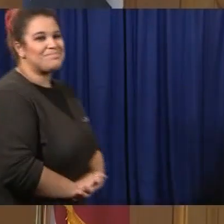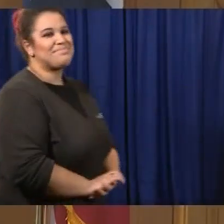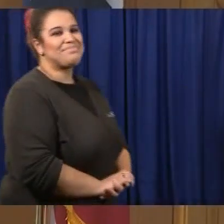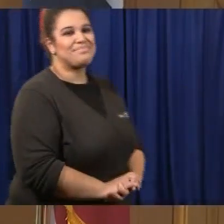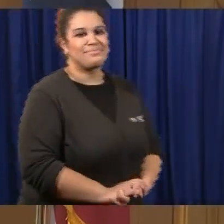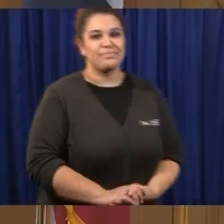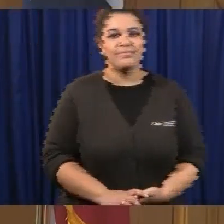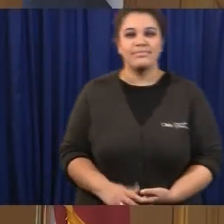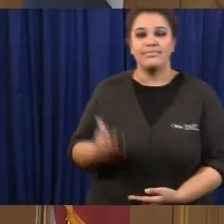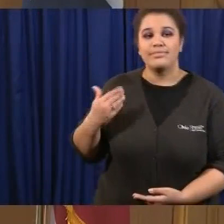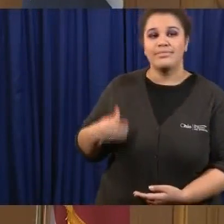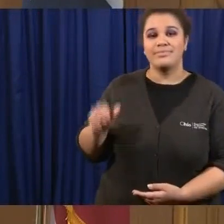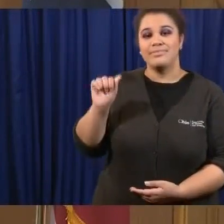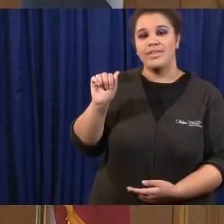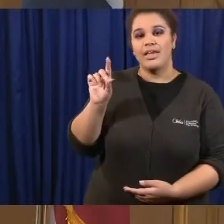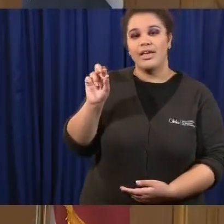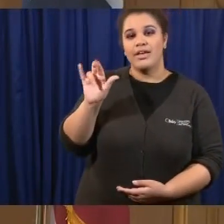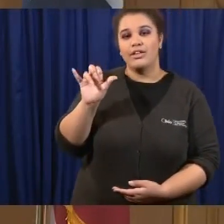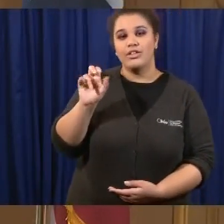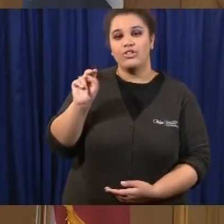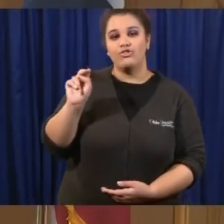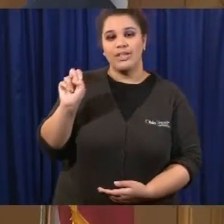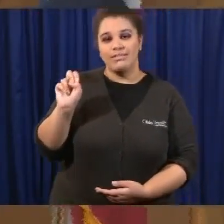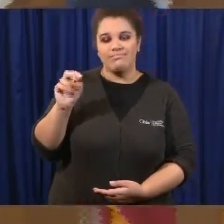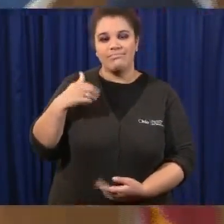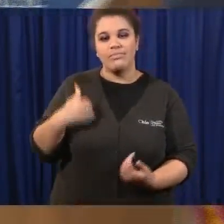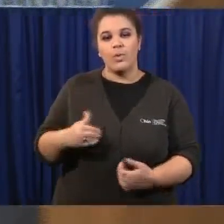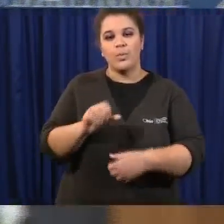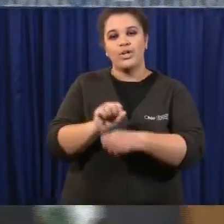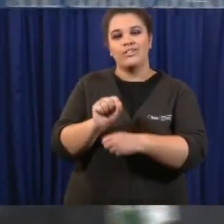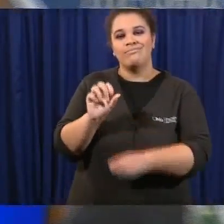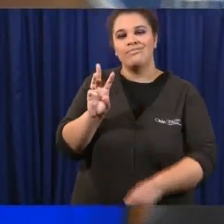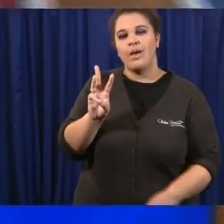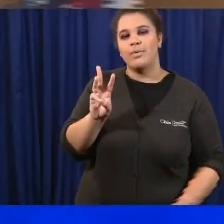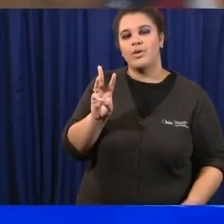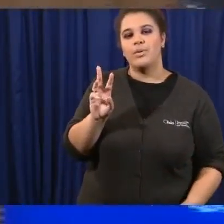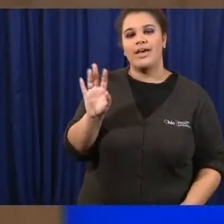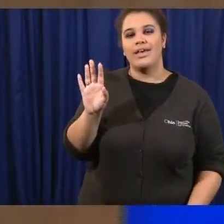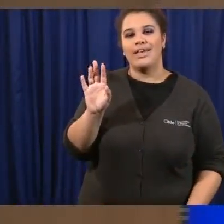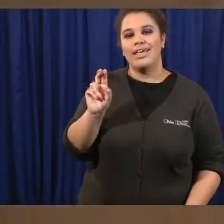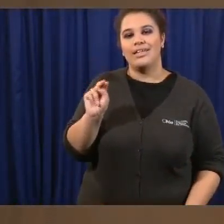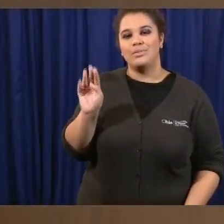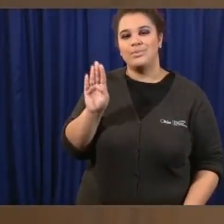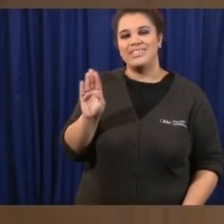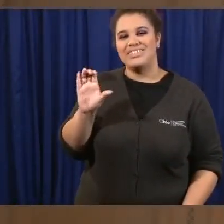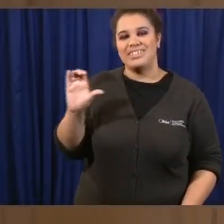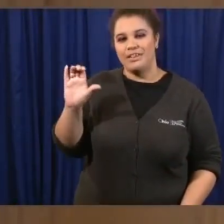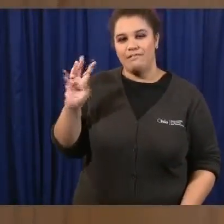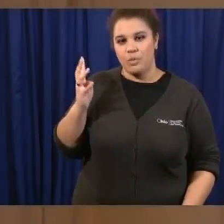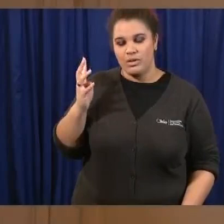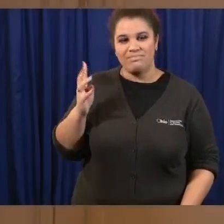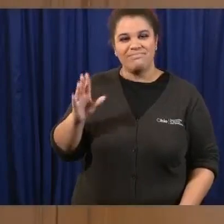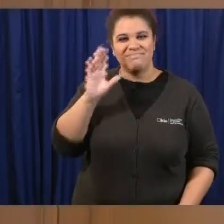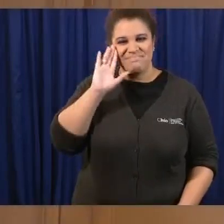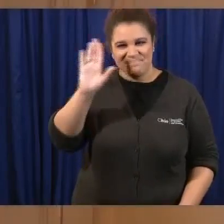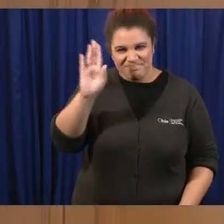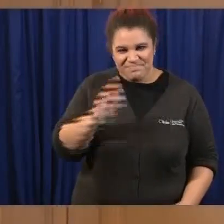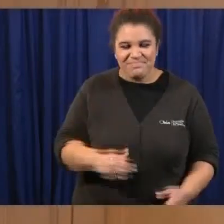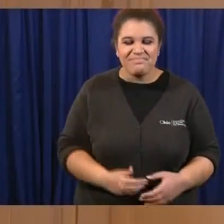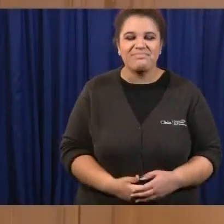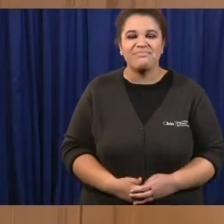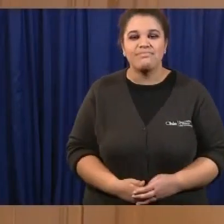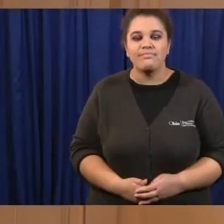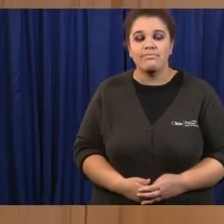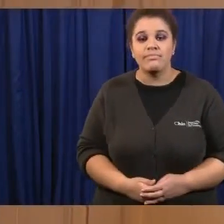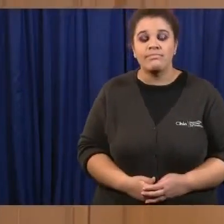Adrienne Robbins, NBC4, and my question's for Dr. Acton. Hi, Adrienne. Hi, Dr. Acton.